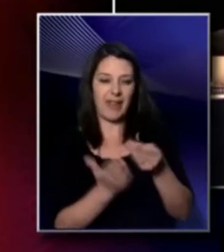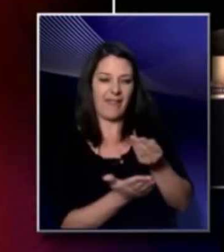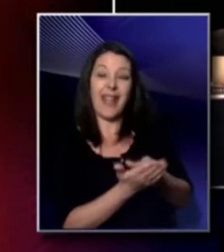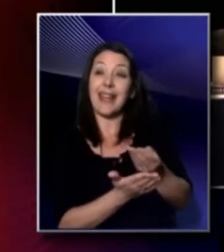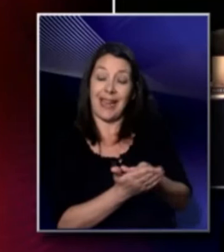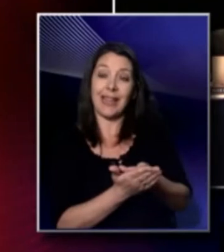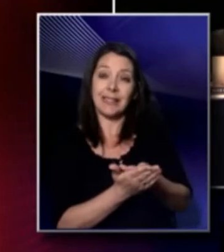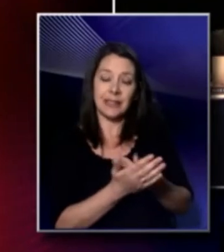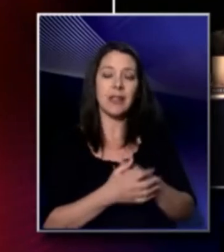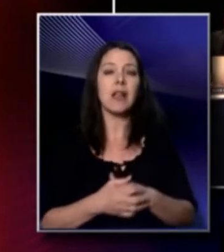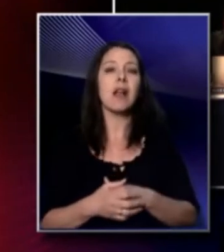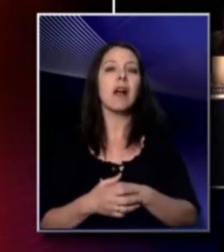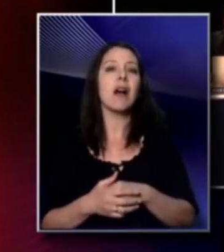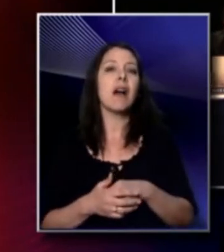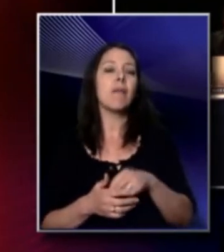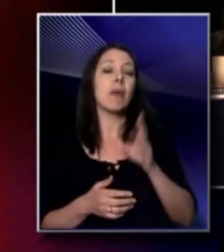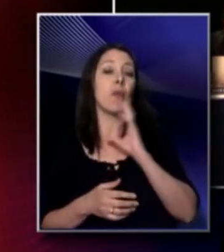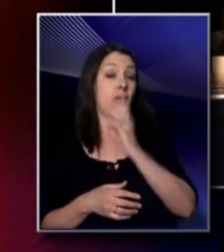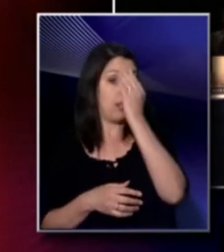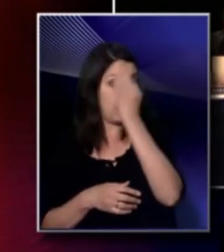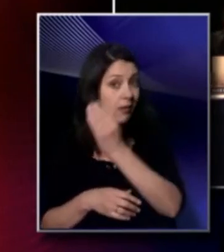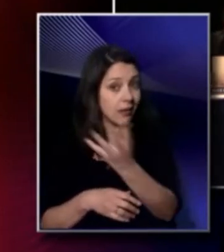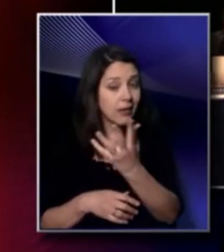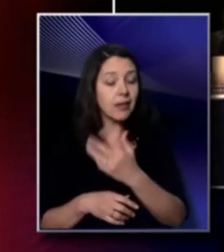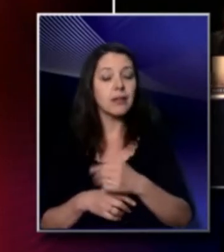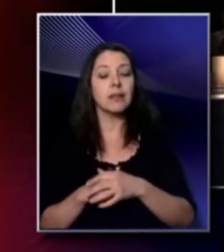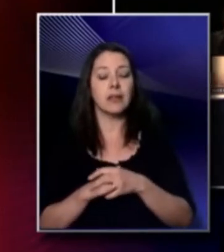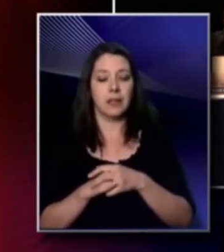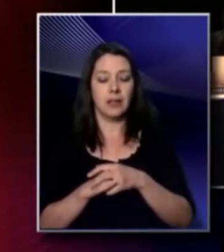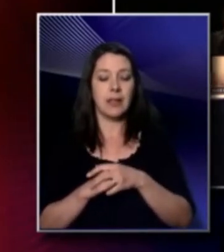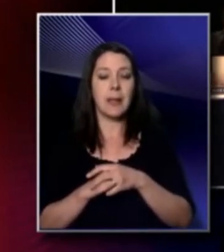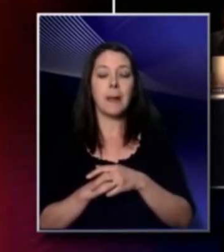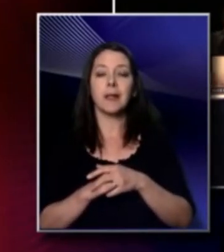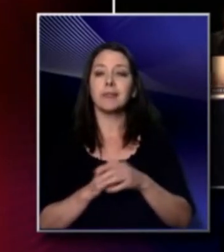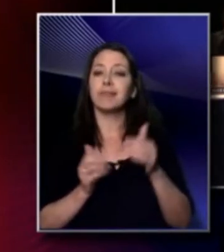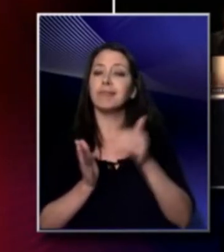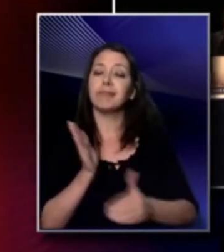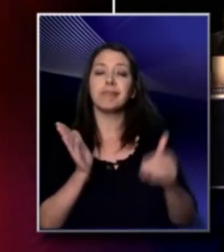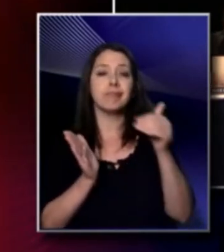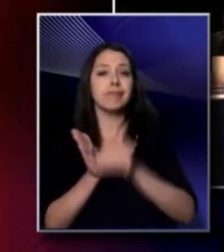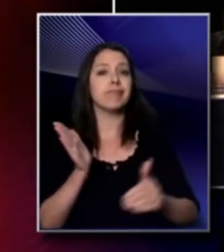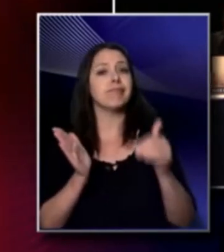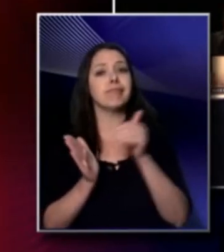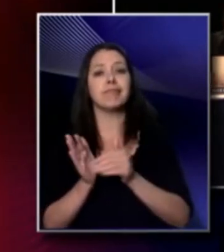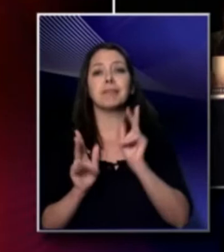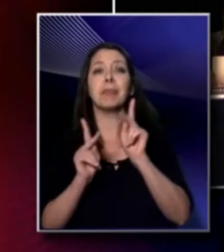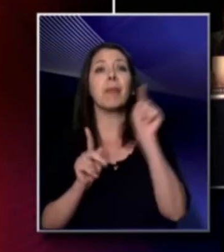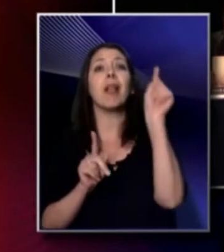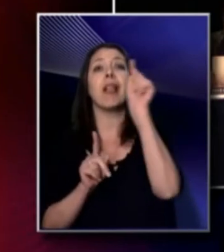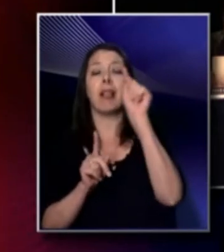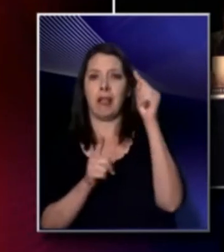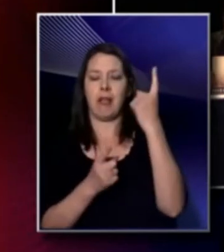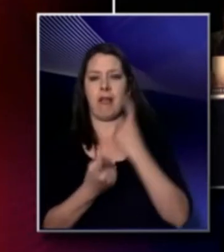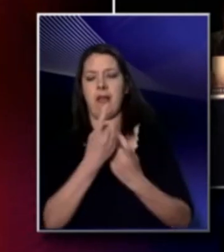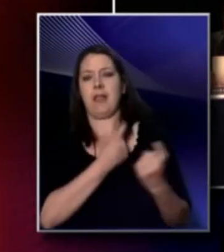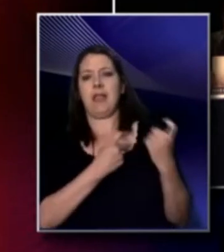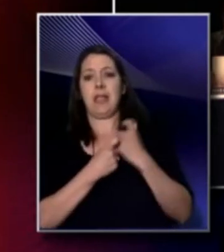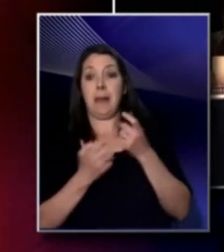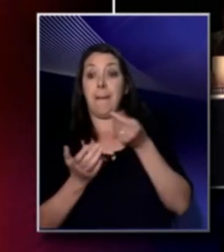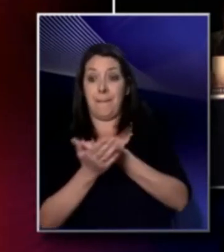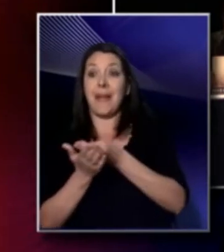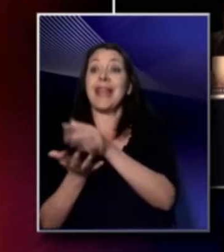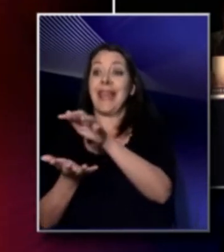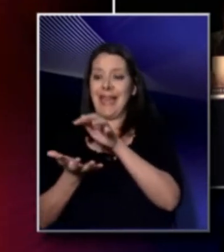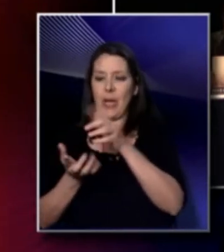I will tell you on a regular basis, I am asked by stakeholders, where does all the money go? And I'm not saying